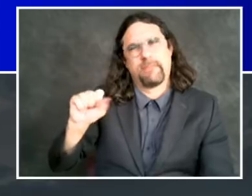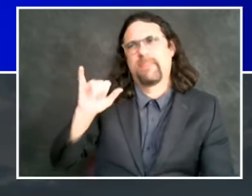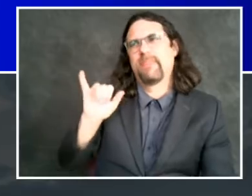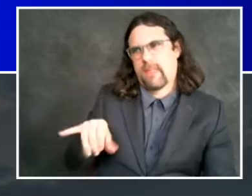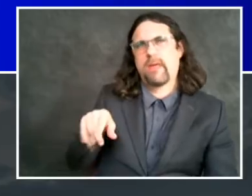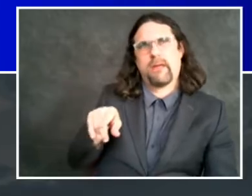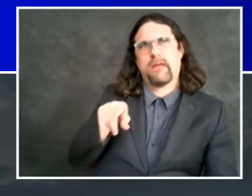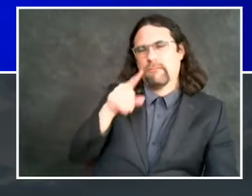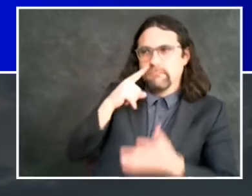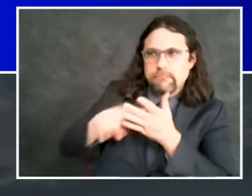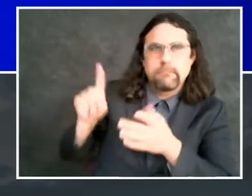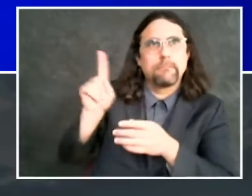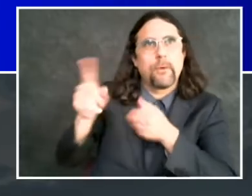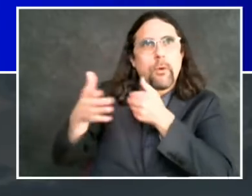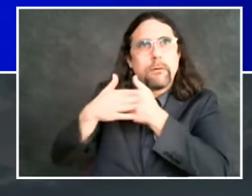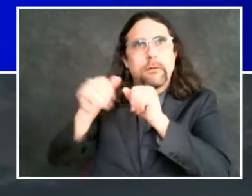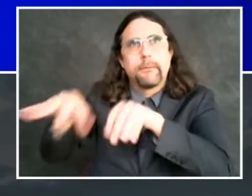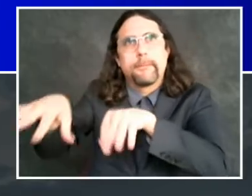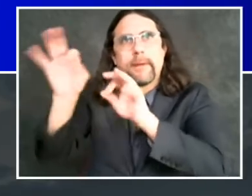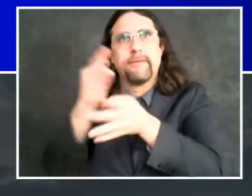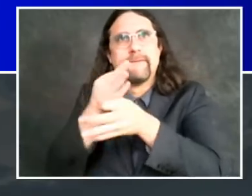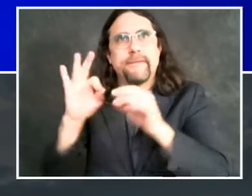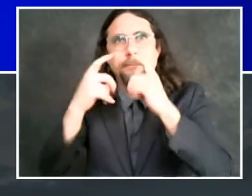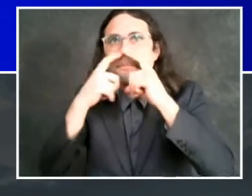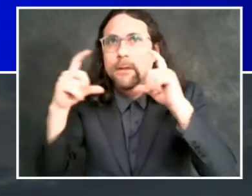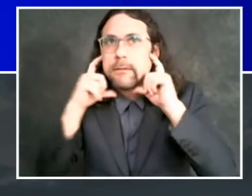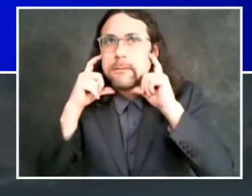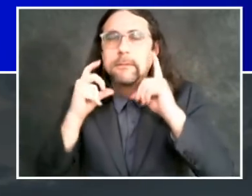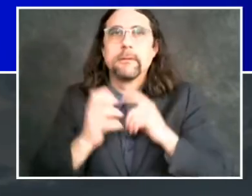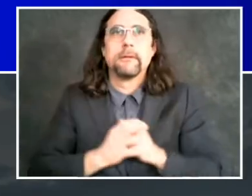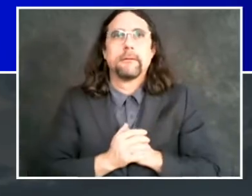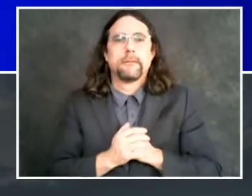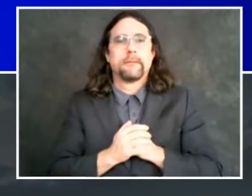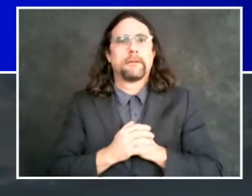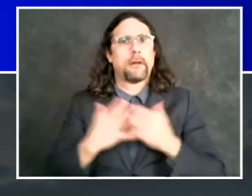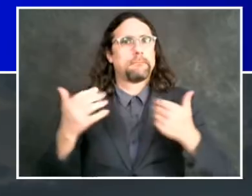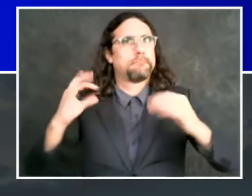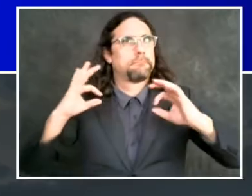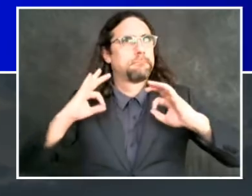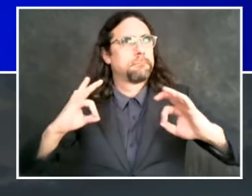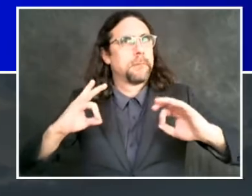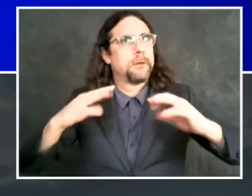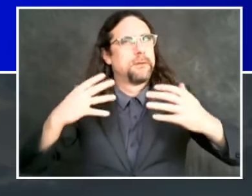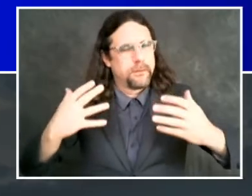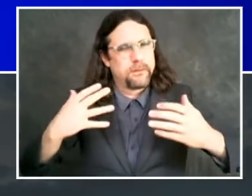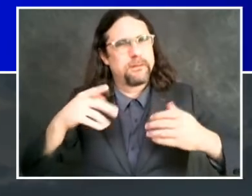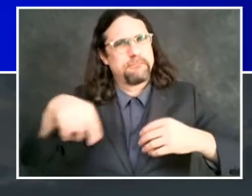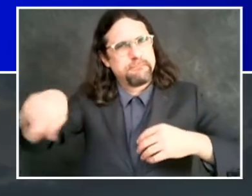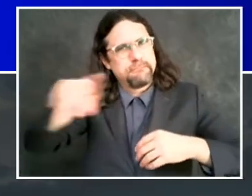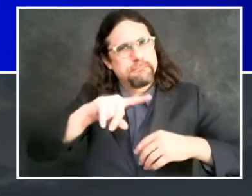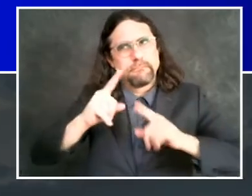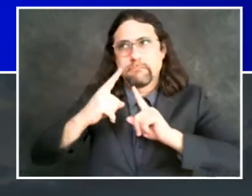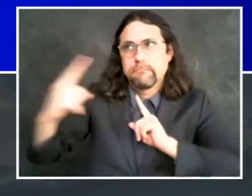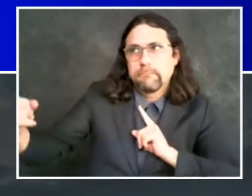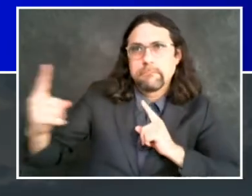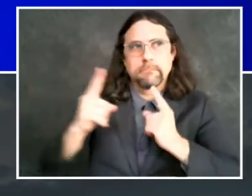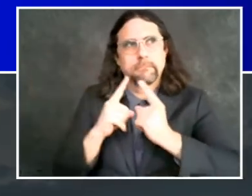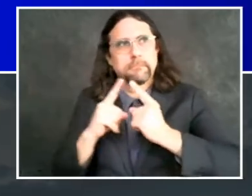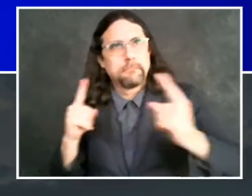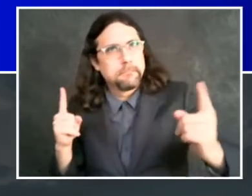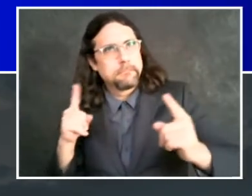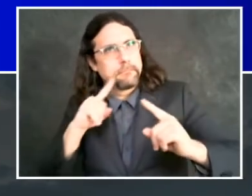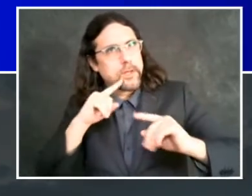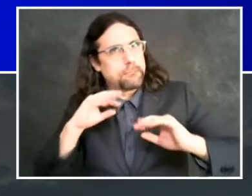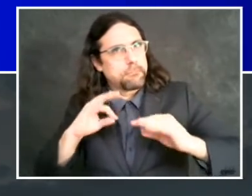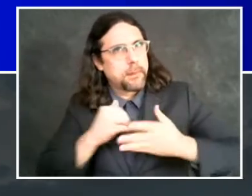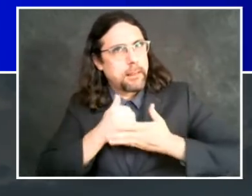And another type of heroism has been the quiet heroism of so many of our